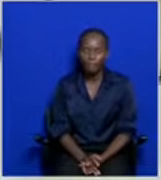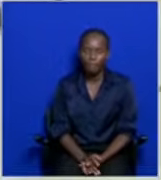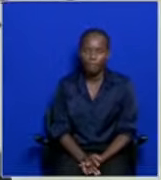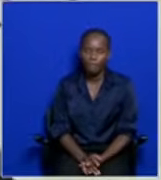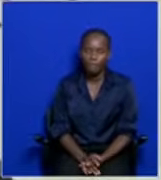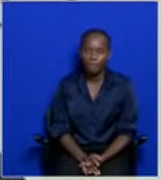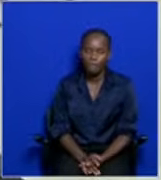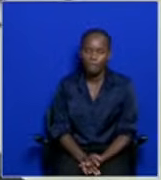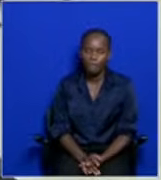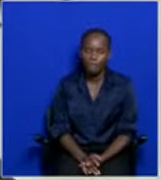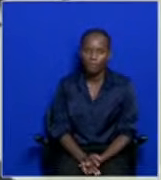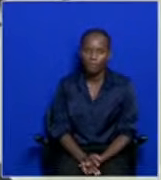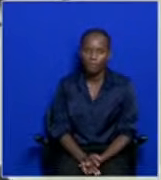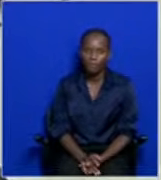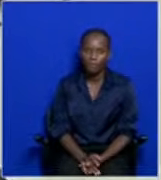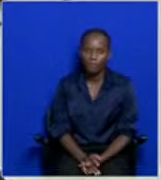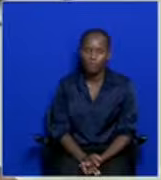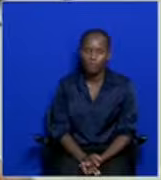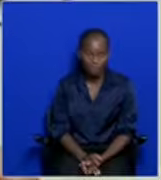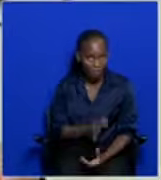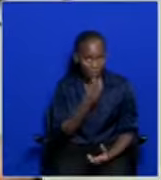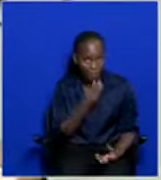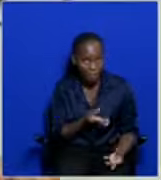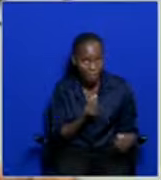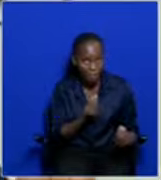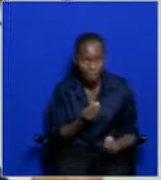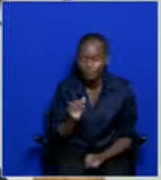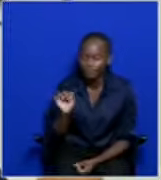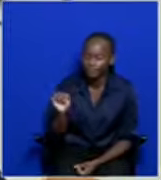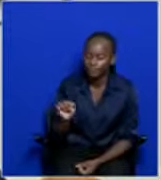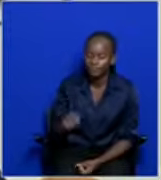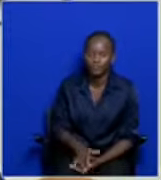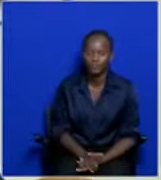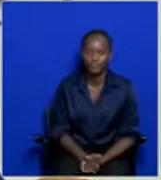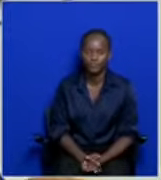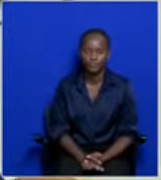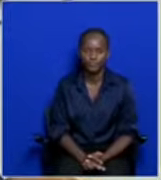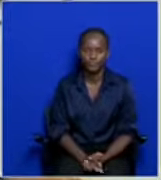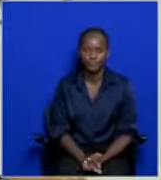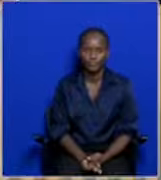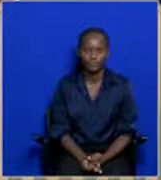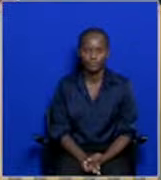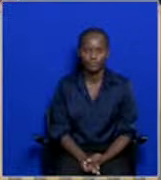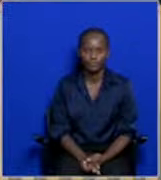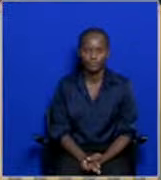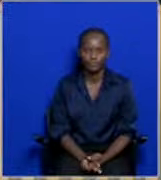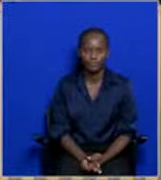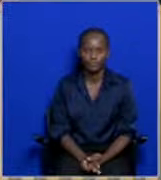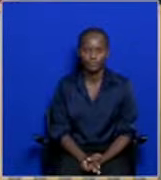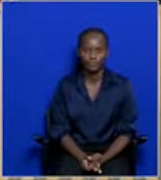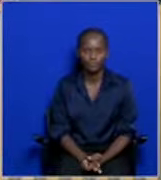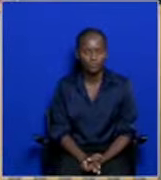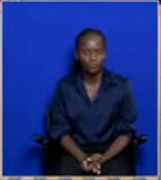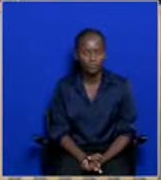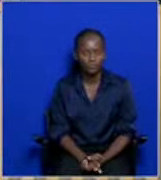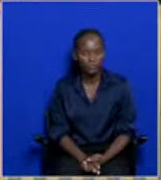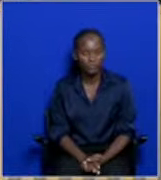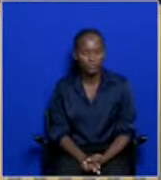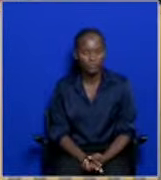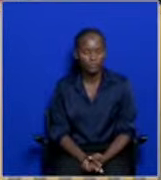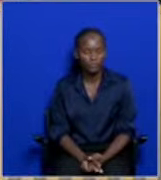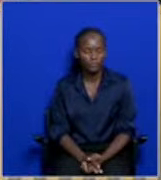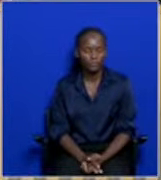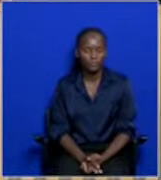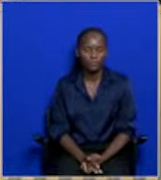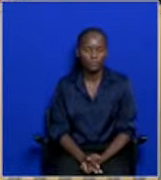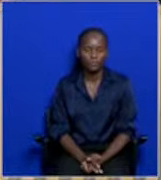Have you located it? Yes. Okay, give Commissioner Khumalo a sec. Okay, we have all found